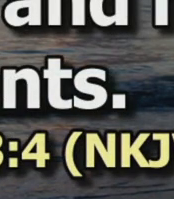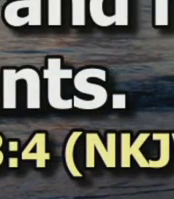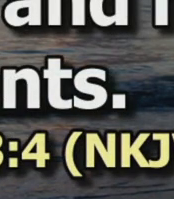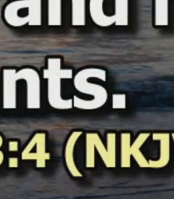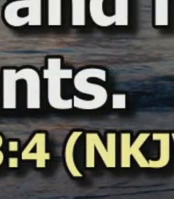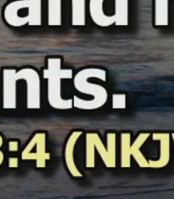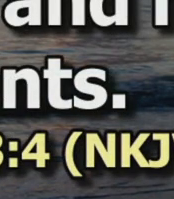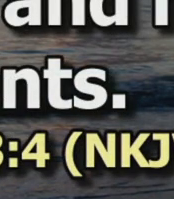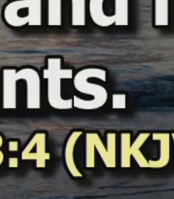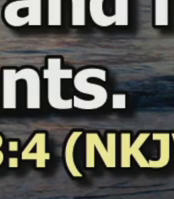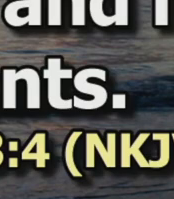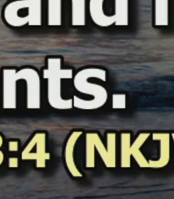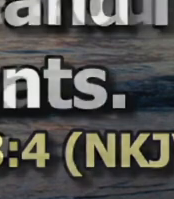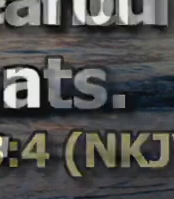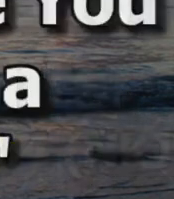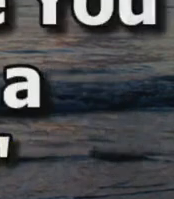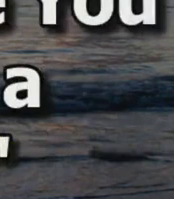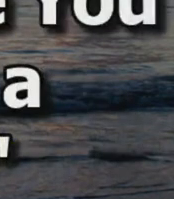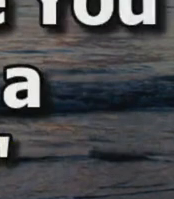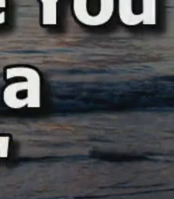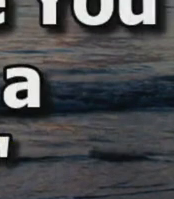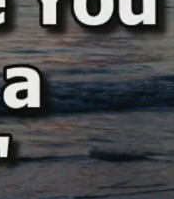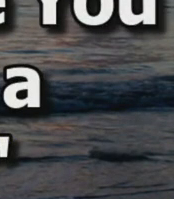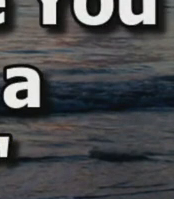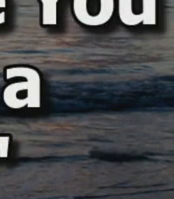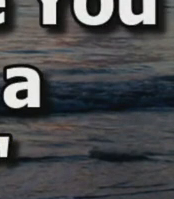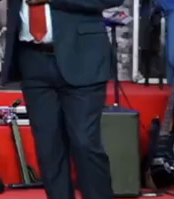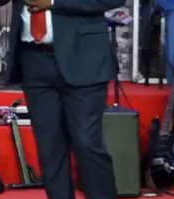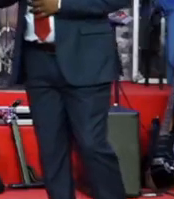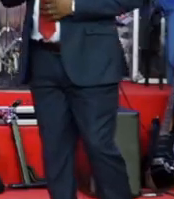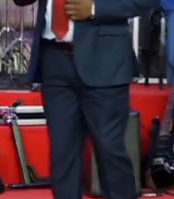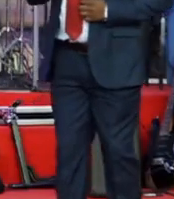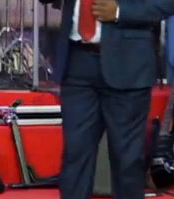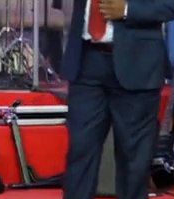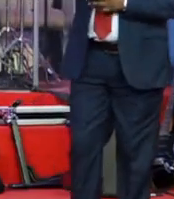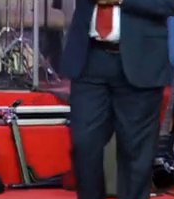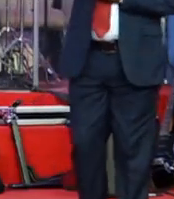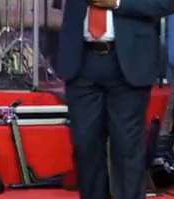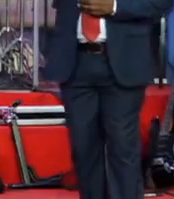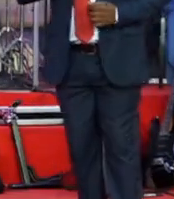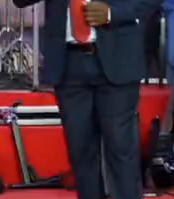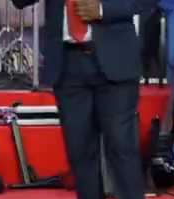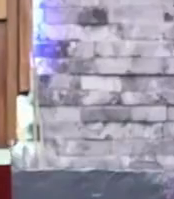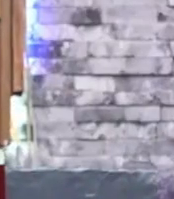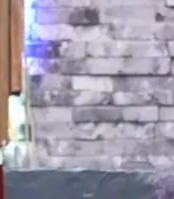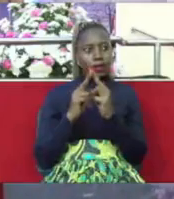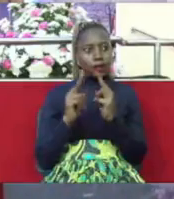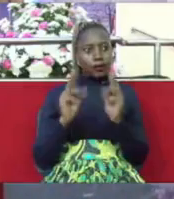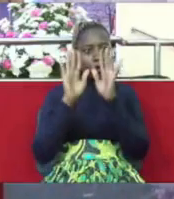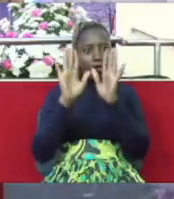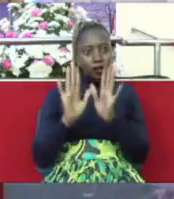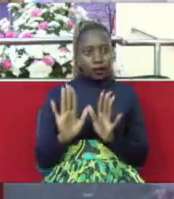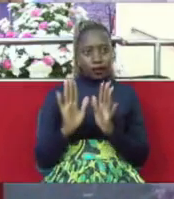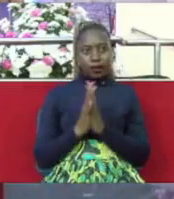Amen. Now, these two stories talk something that is very, very key. Hadithi hizi mbili zinanenea kitu